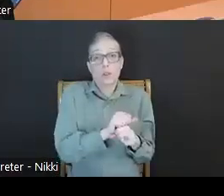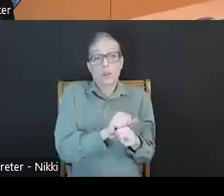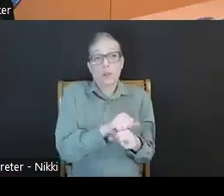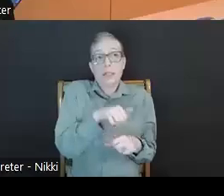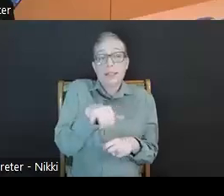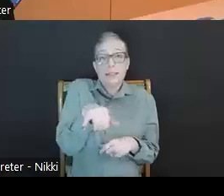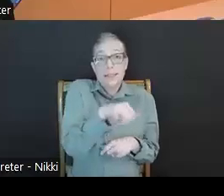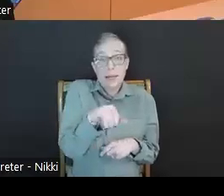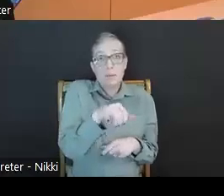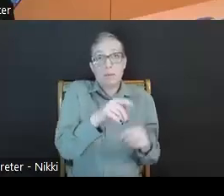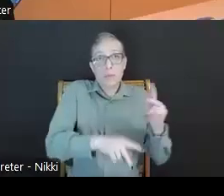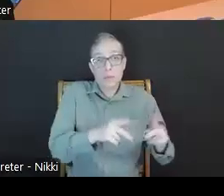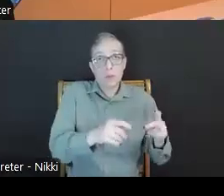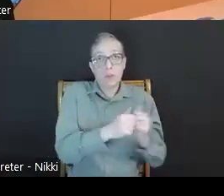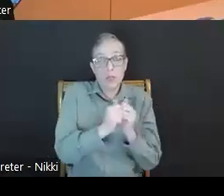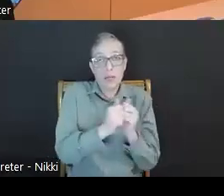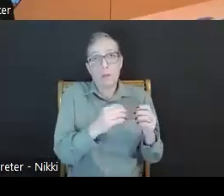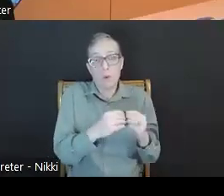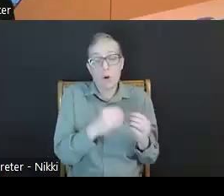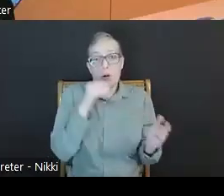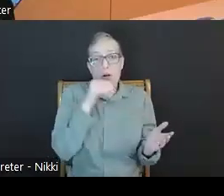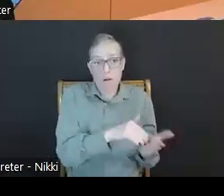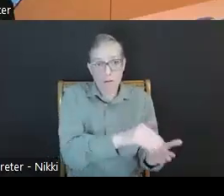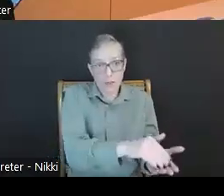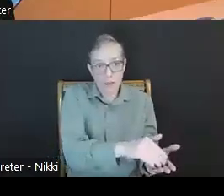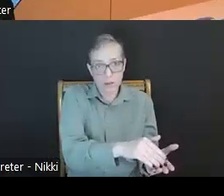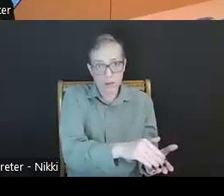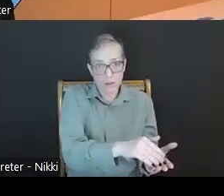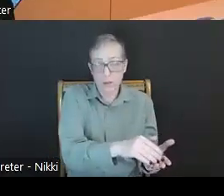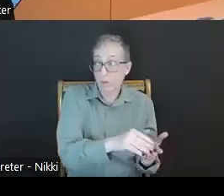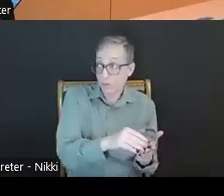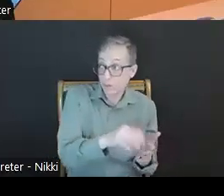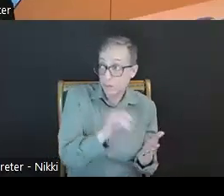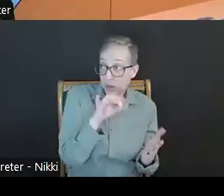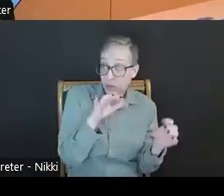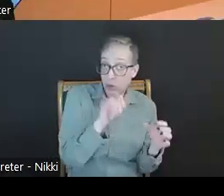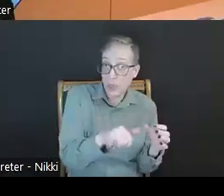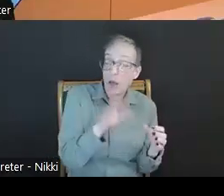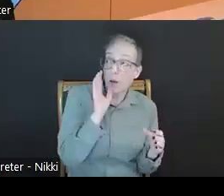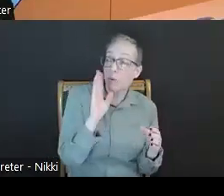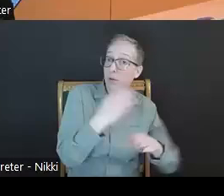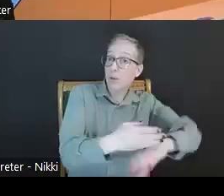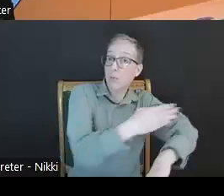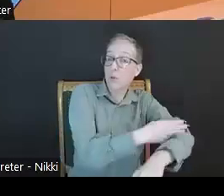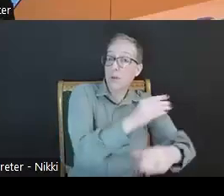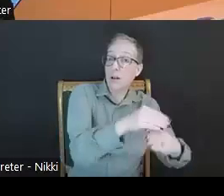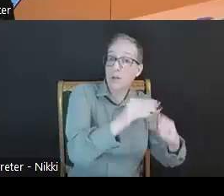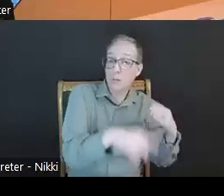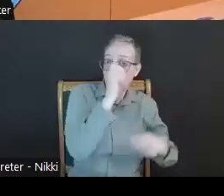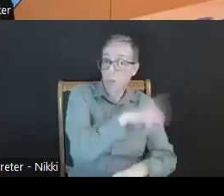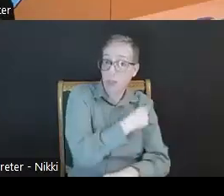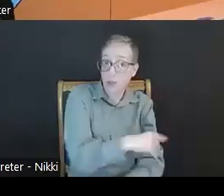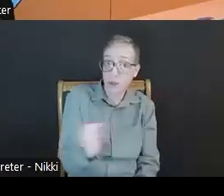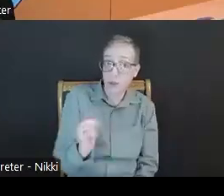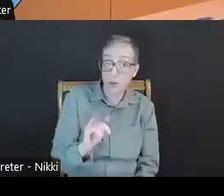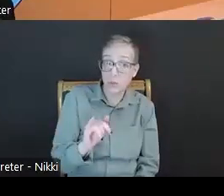efficient. And so it was a question of whether or not doing that could potentially help outcomes. And at least at Geisinger, in their data, the